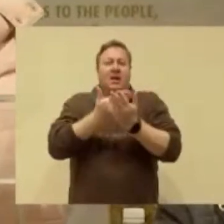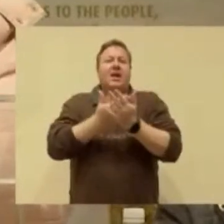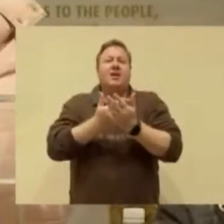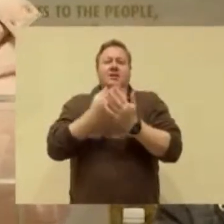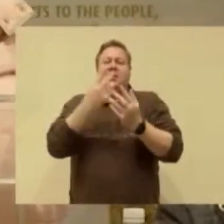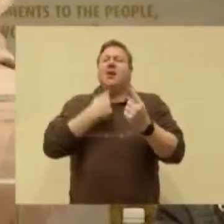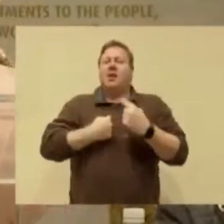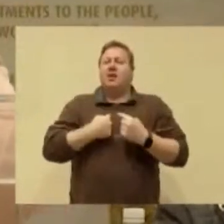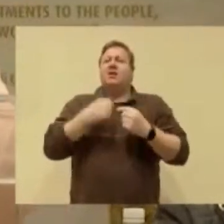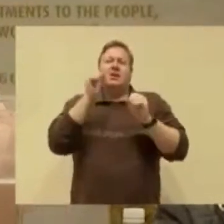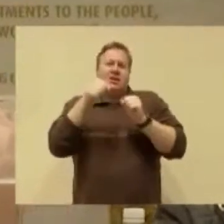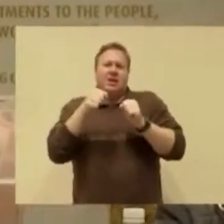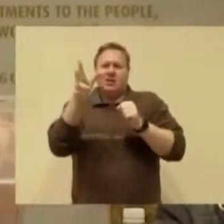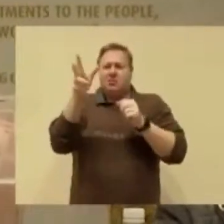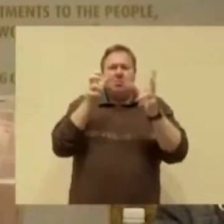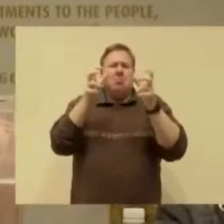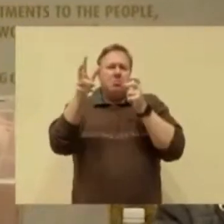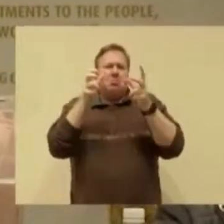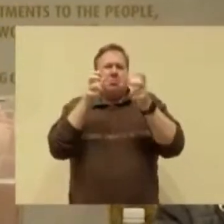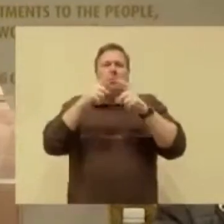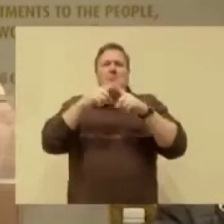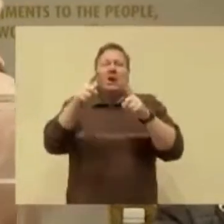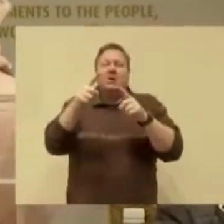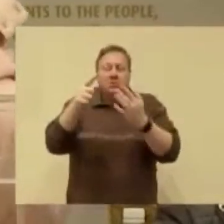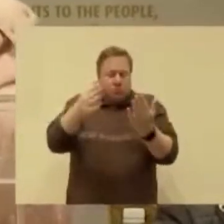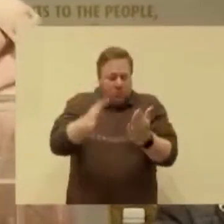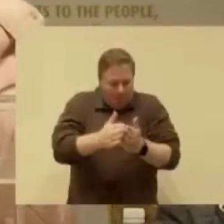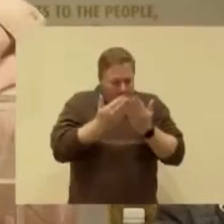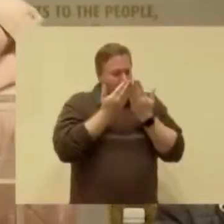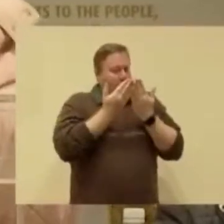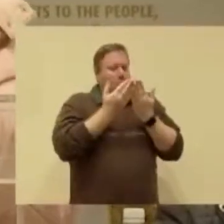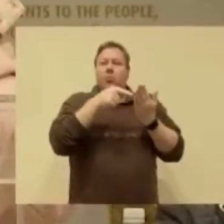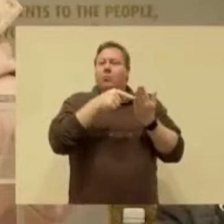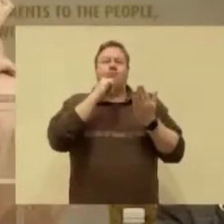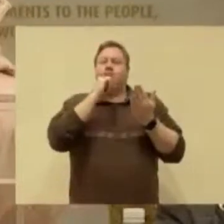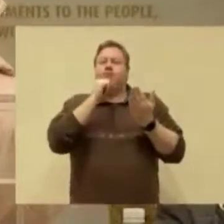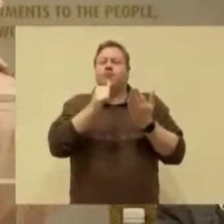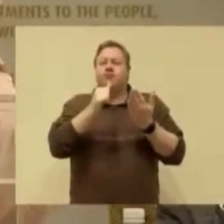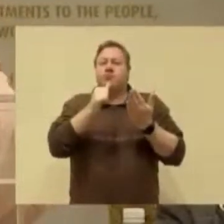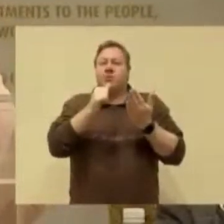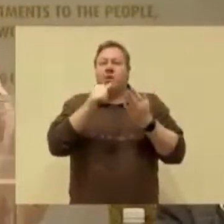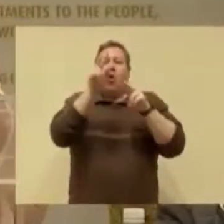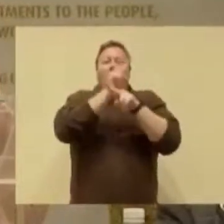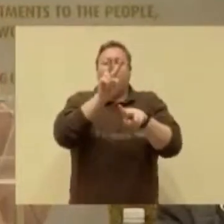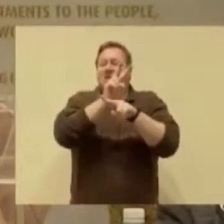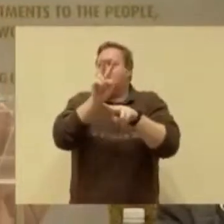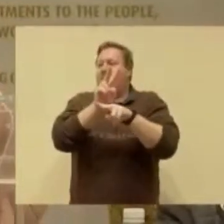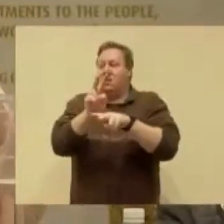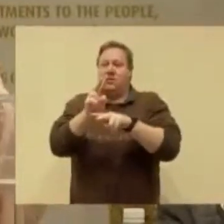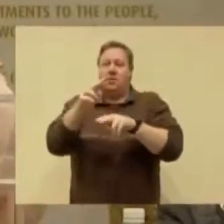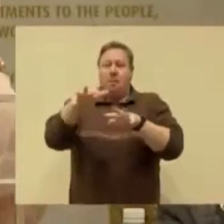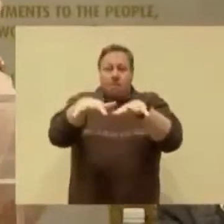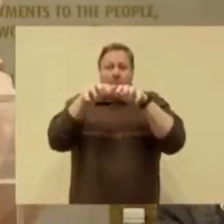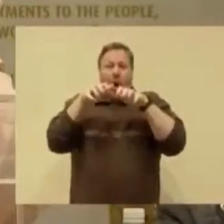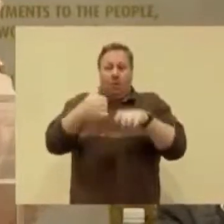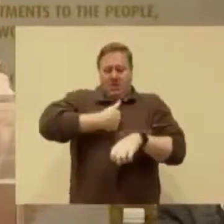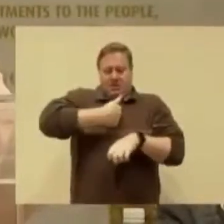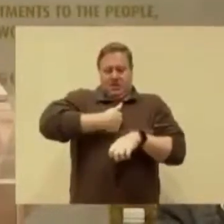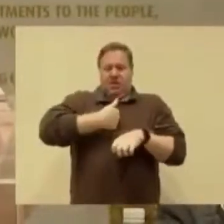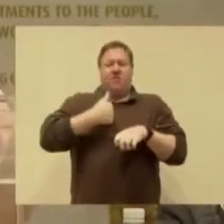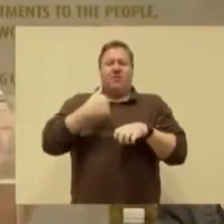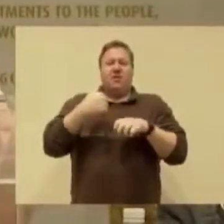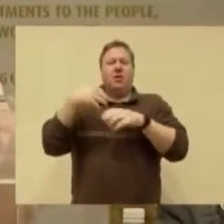those things but they haven't reached us yet but now oversight is not only the responsibility of parliament is the